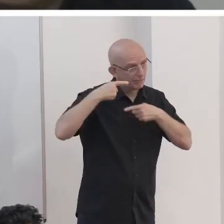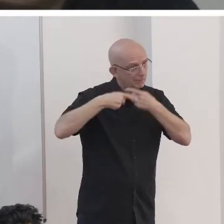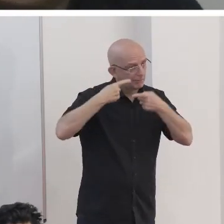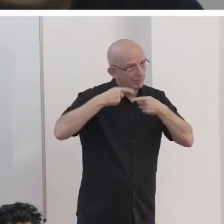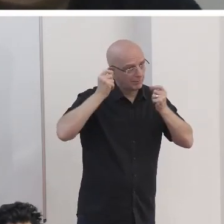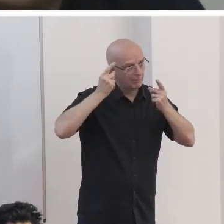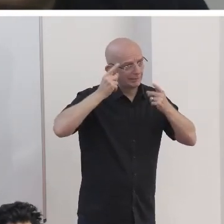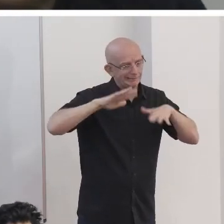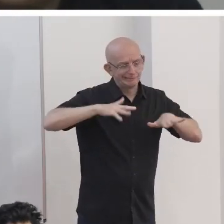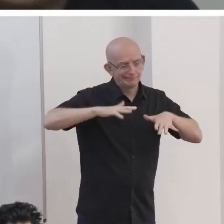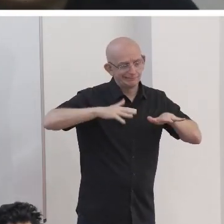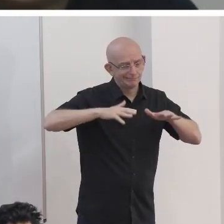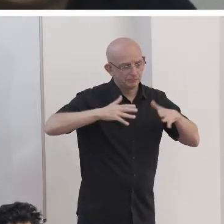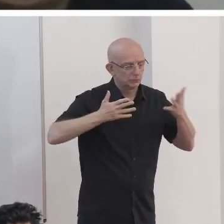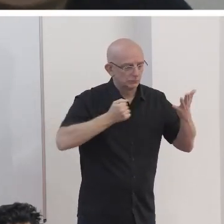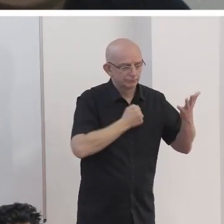told.